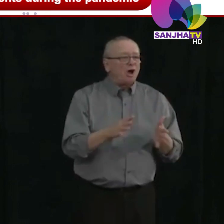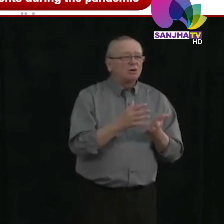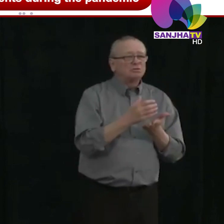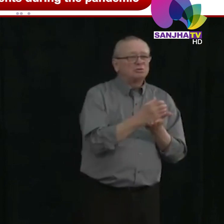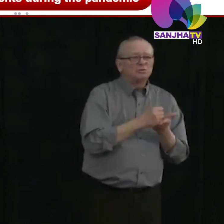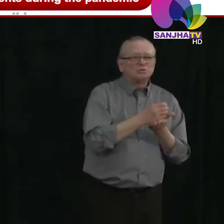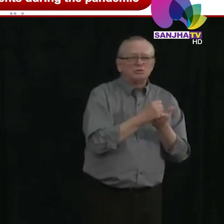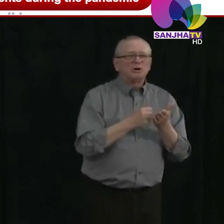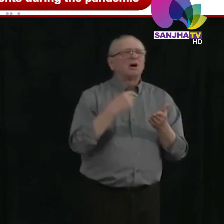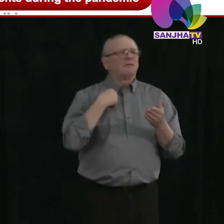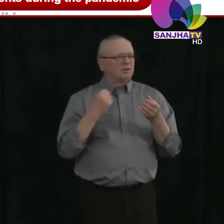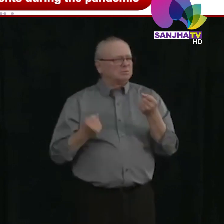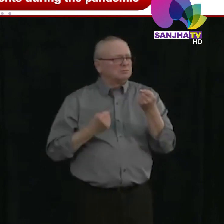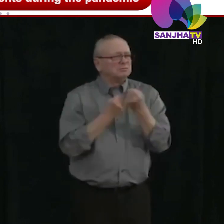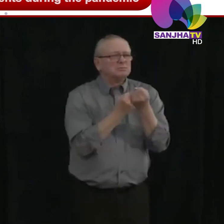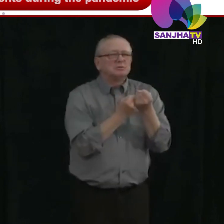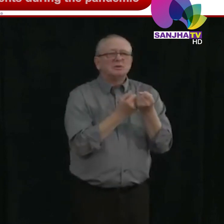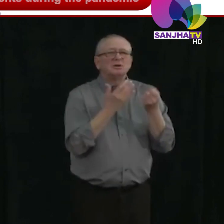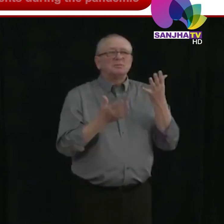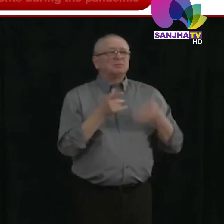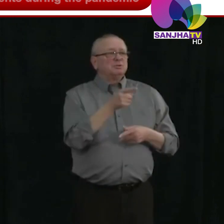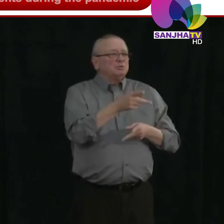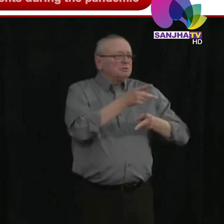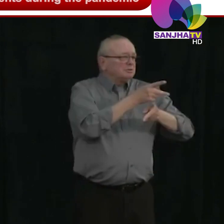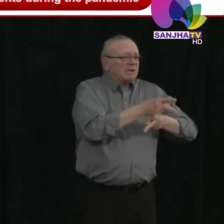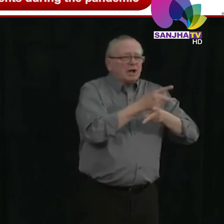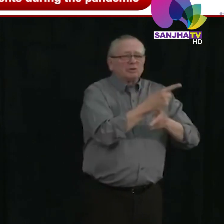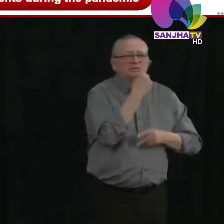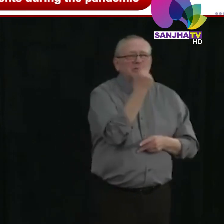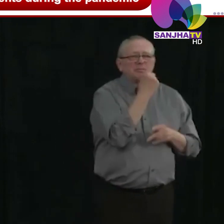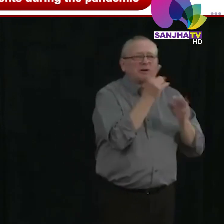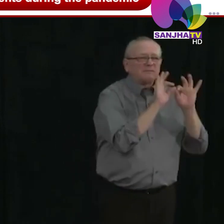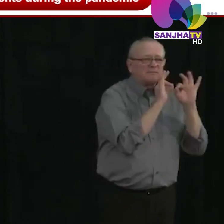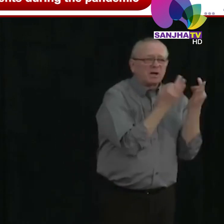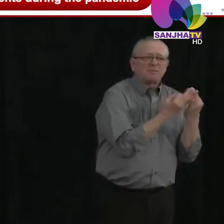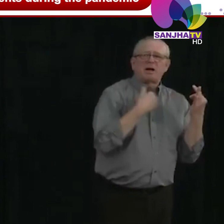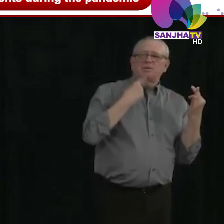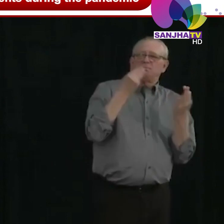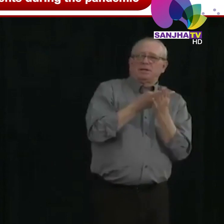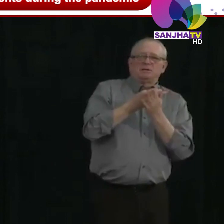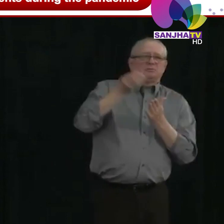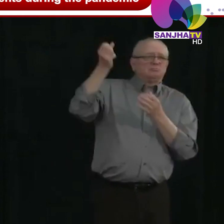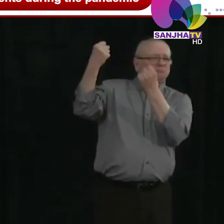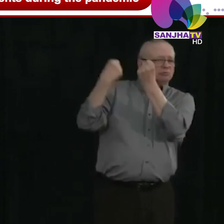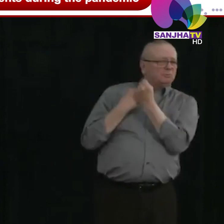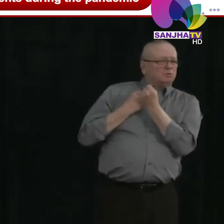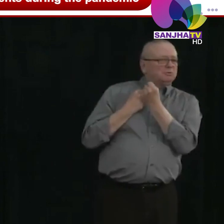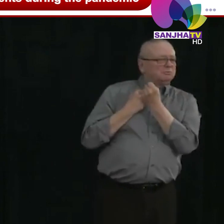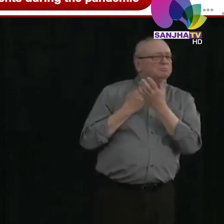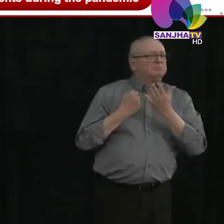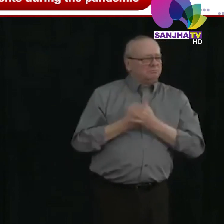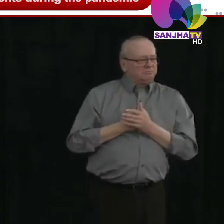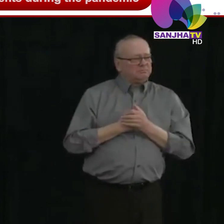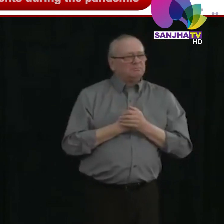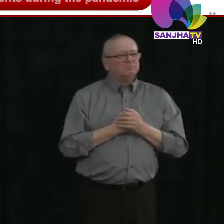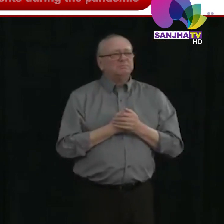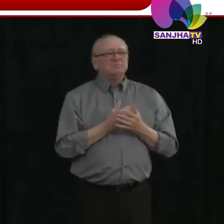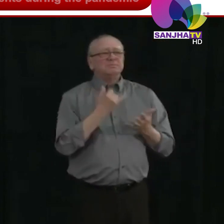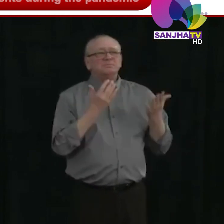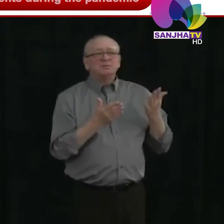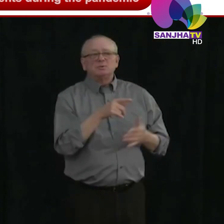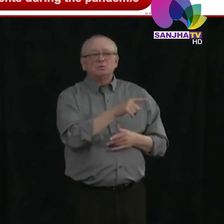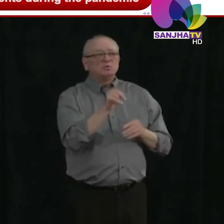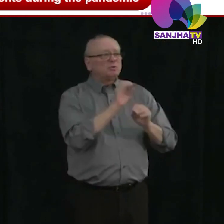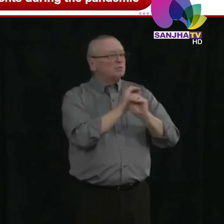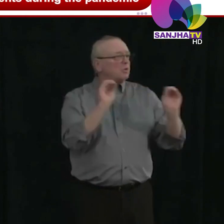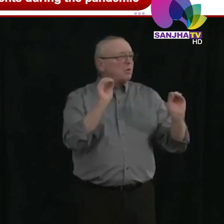with respite and in-home supports, such as childcare, whether you're homeless and need a place to stay,